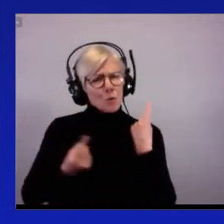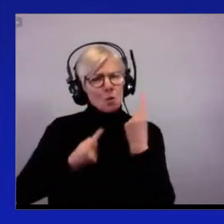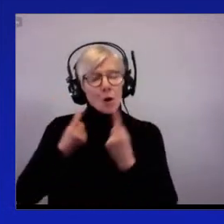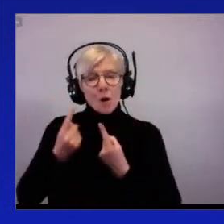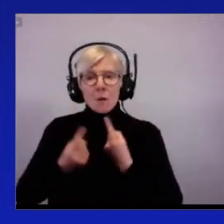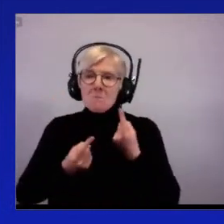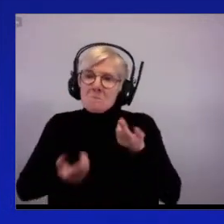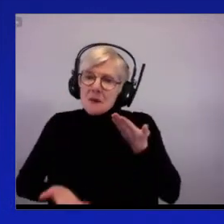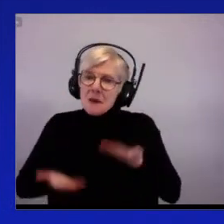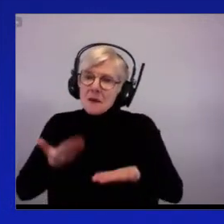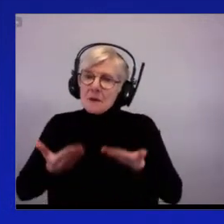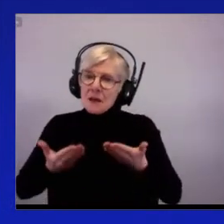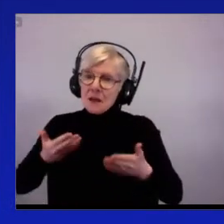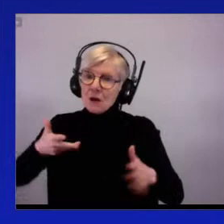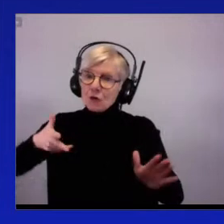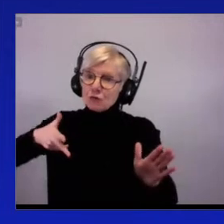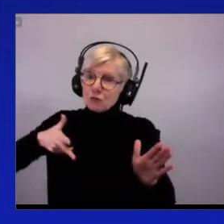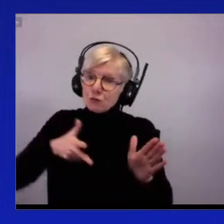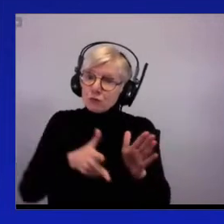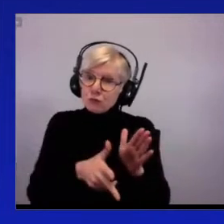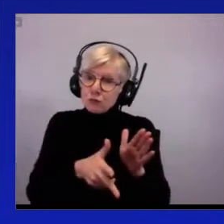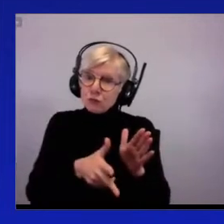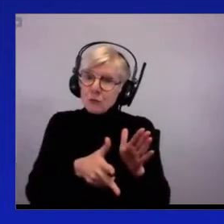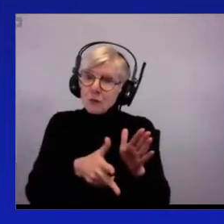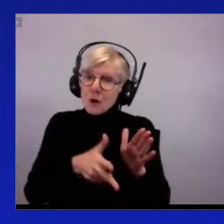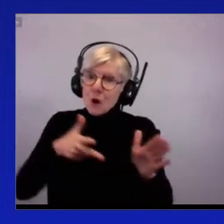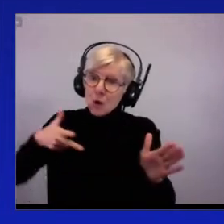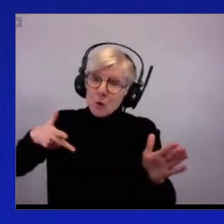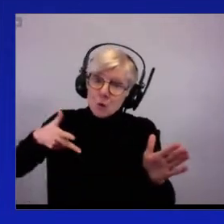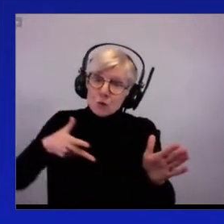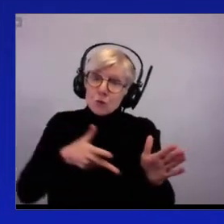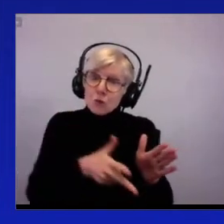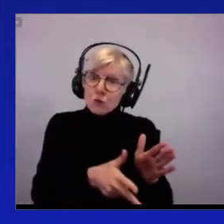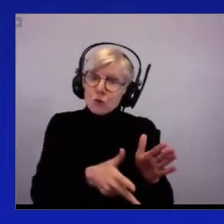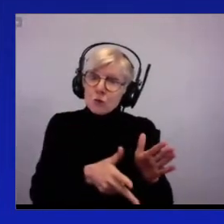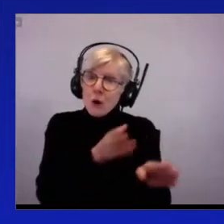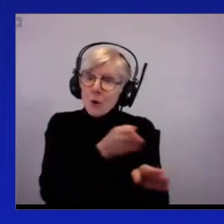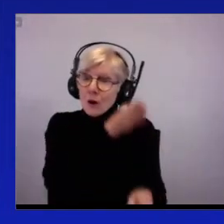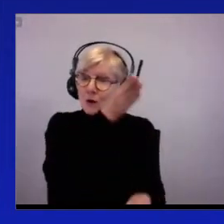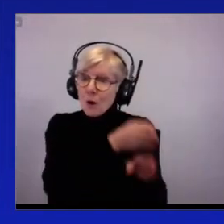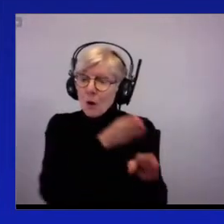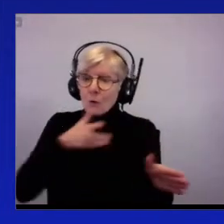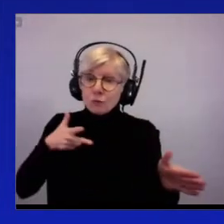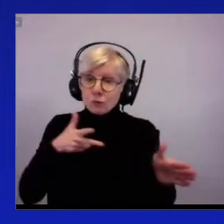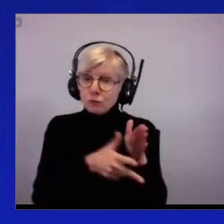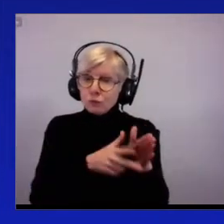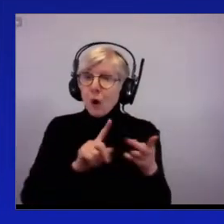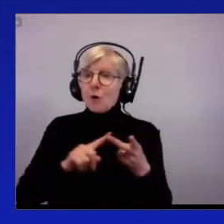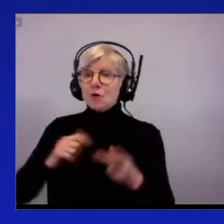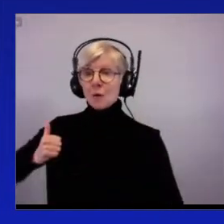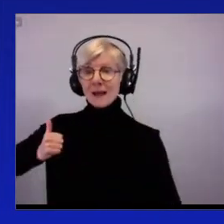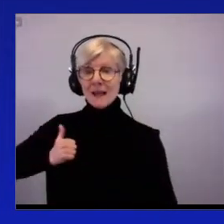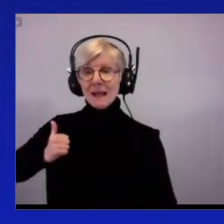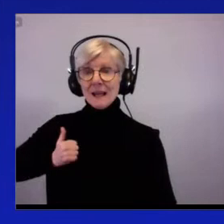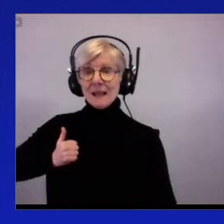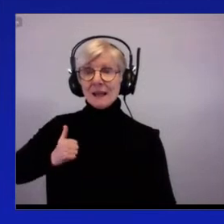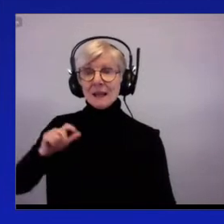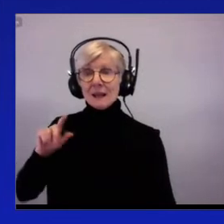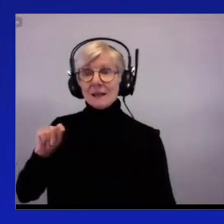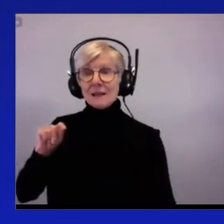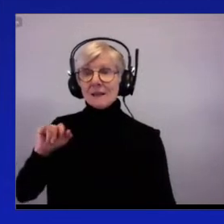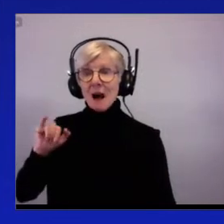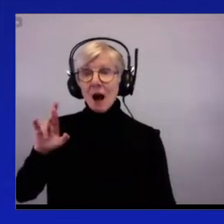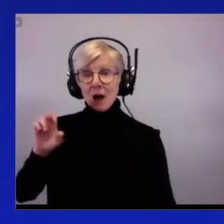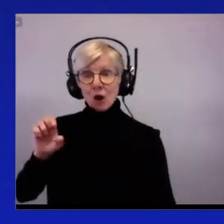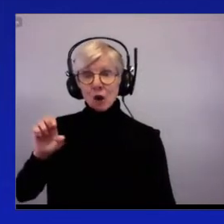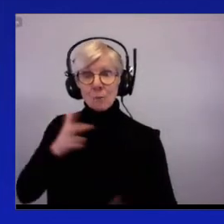of drive-through sites as well as leveraging the Canadian Tire Centre parking lot once again?